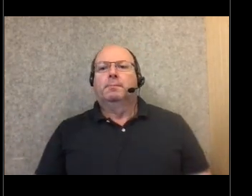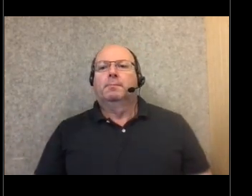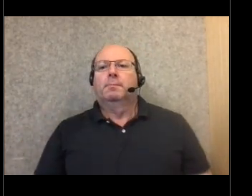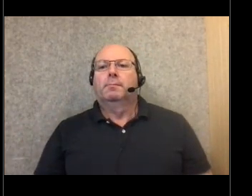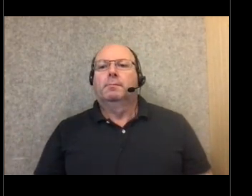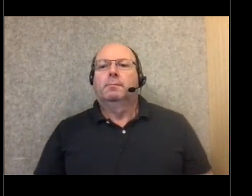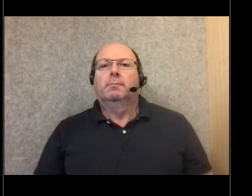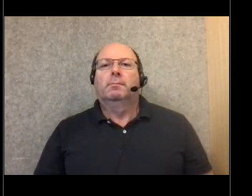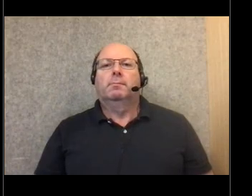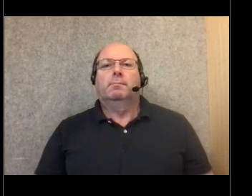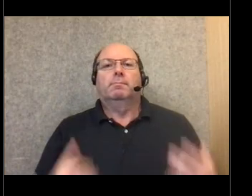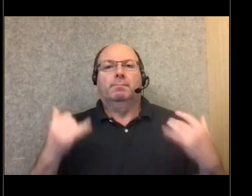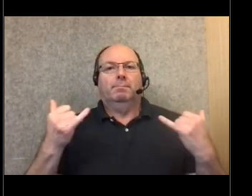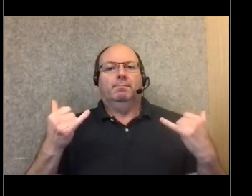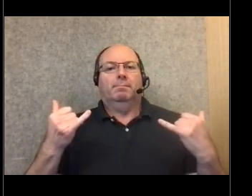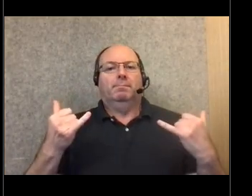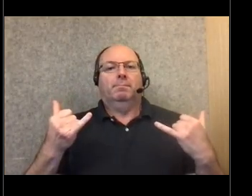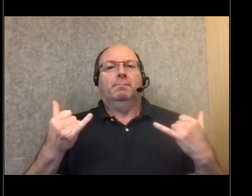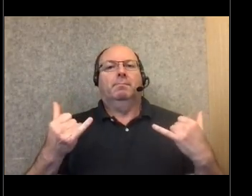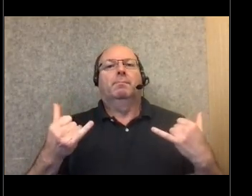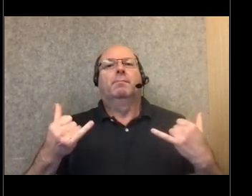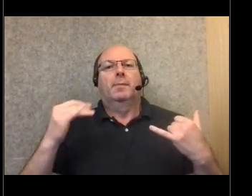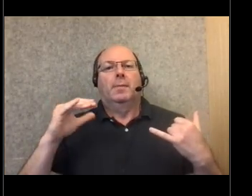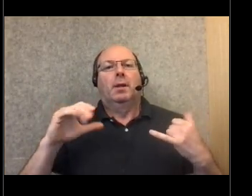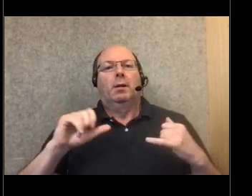I'll launch this poll